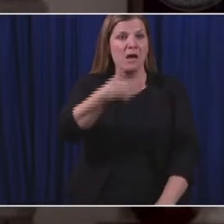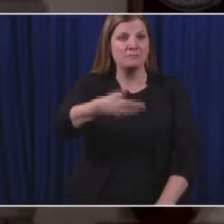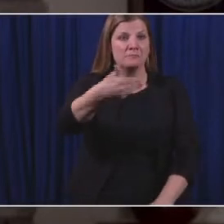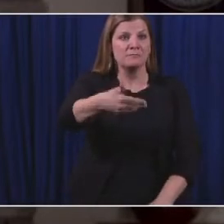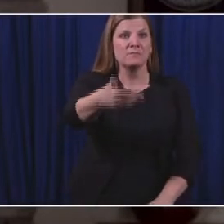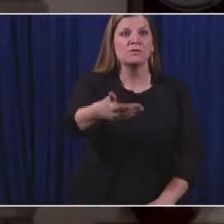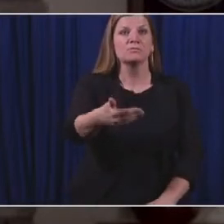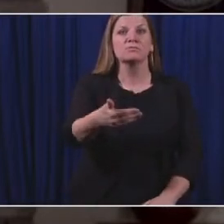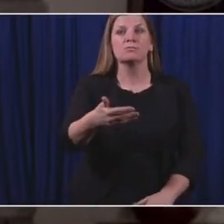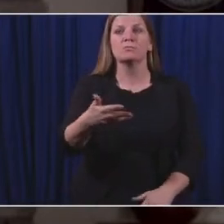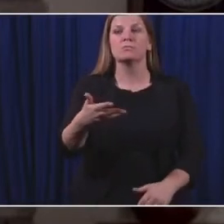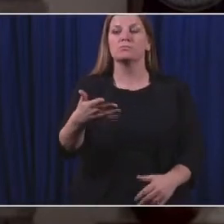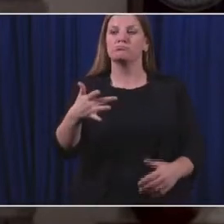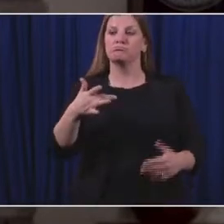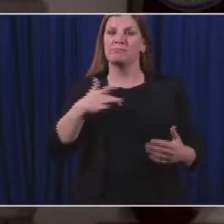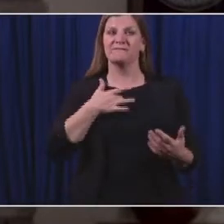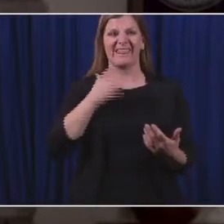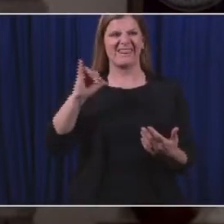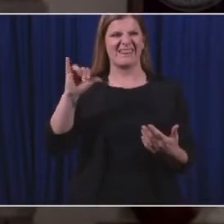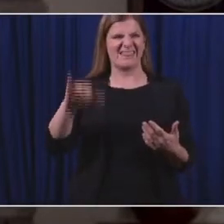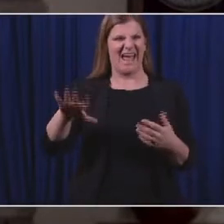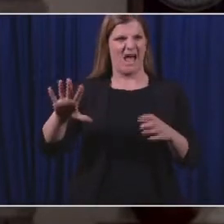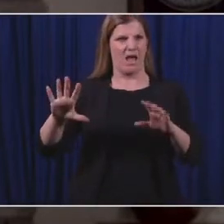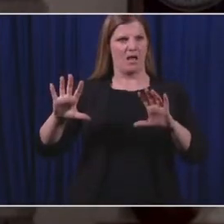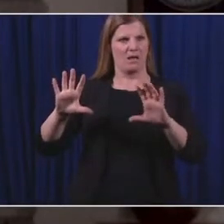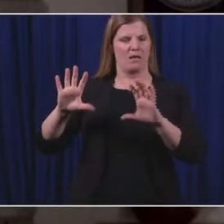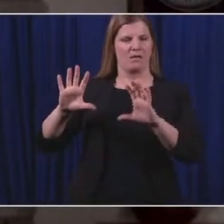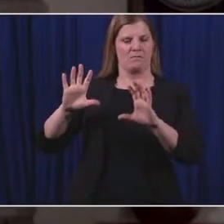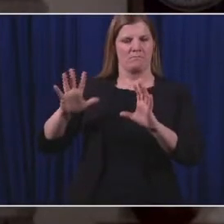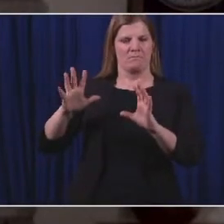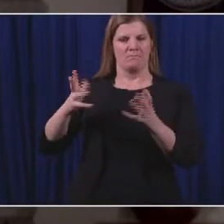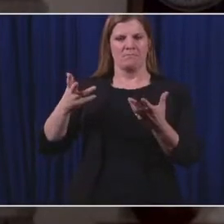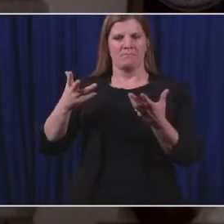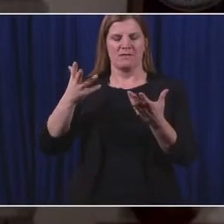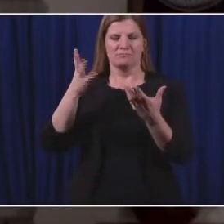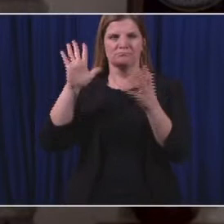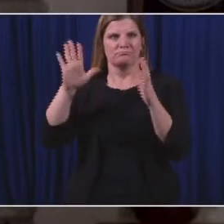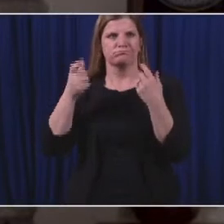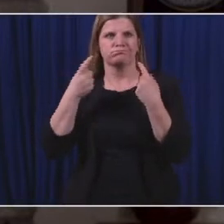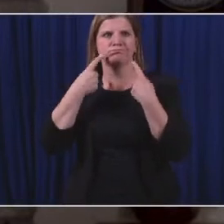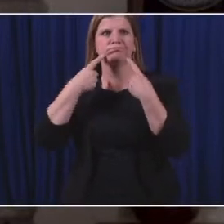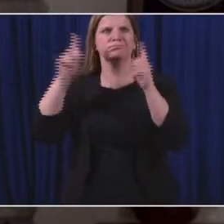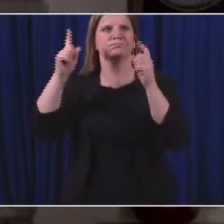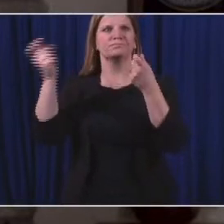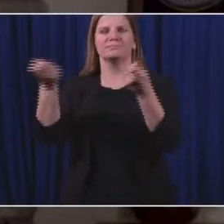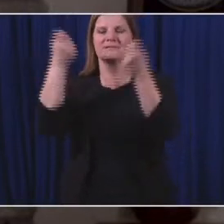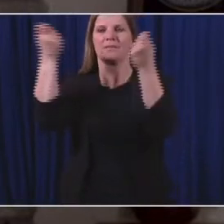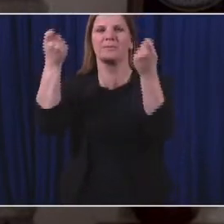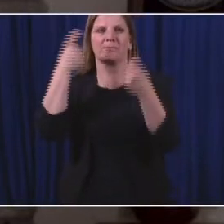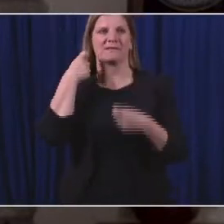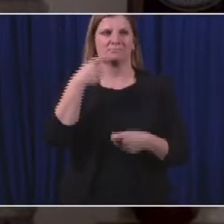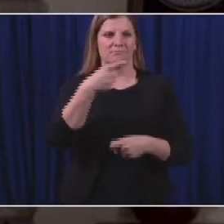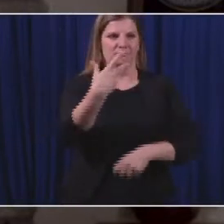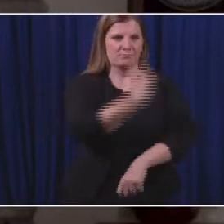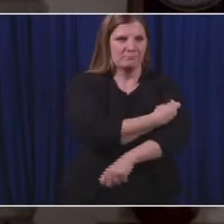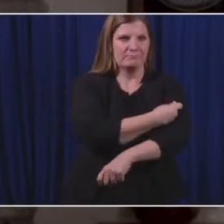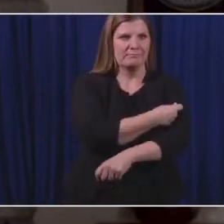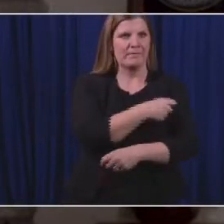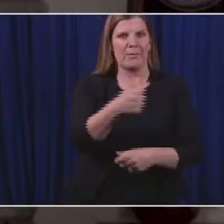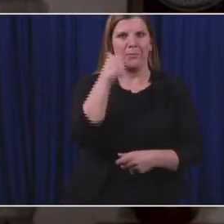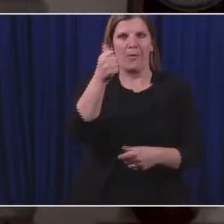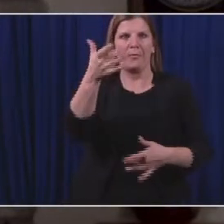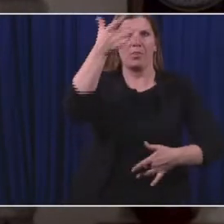that opportunity to, not get the COVID. We're told that the first vaccine does do